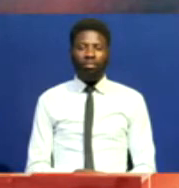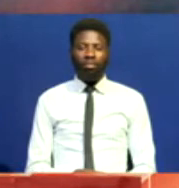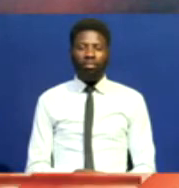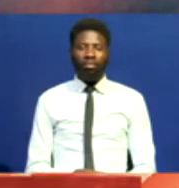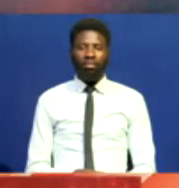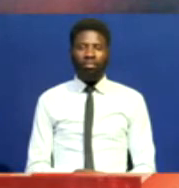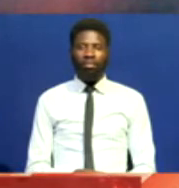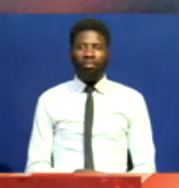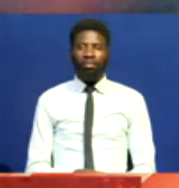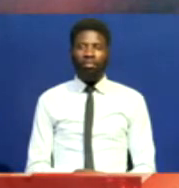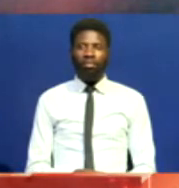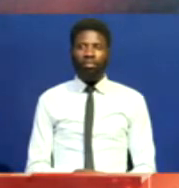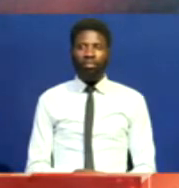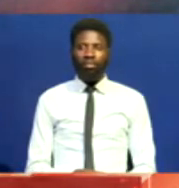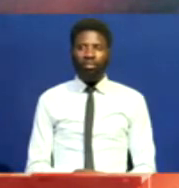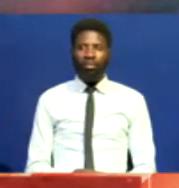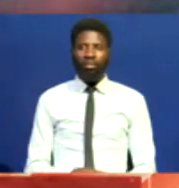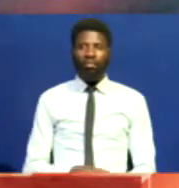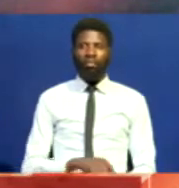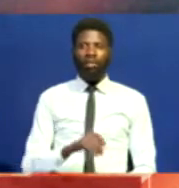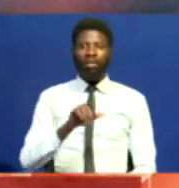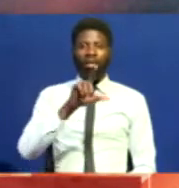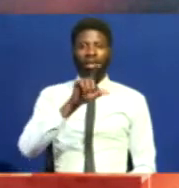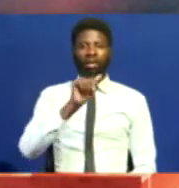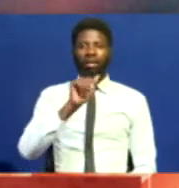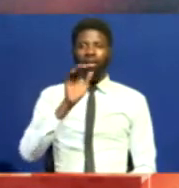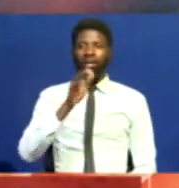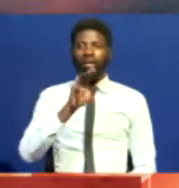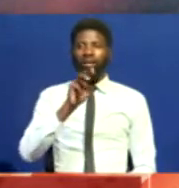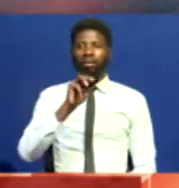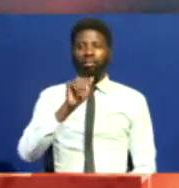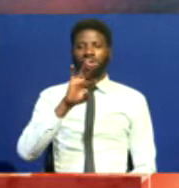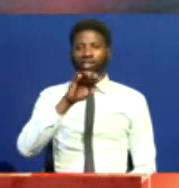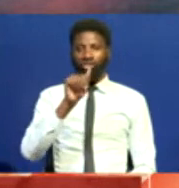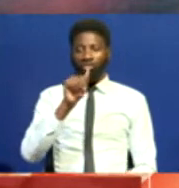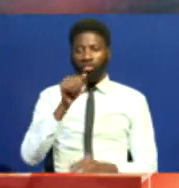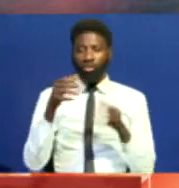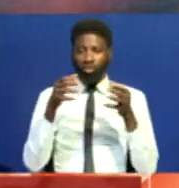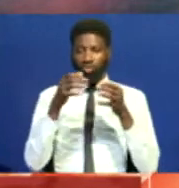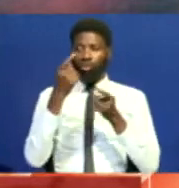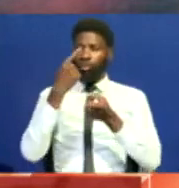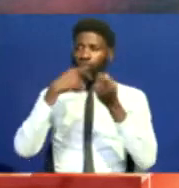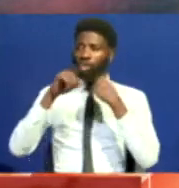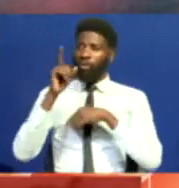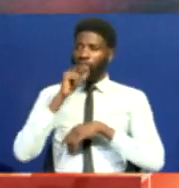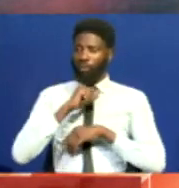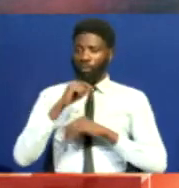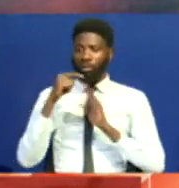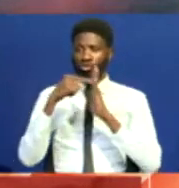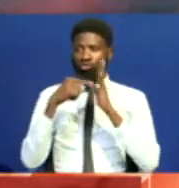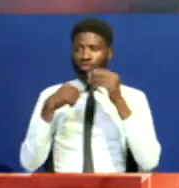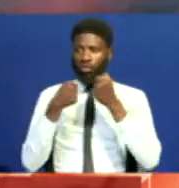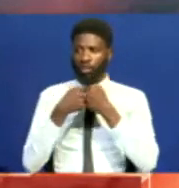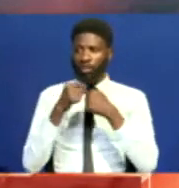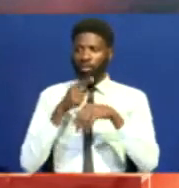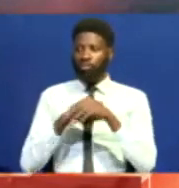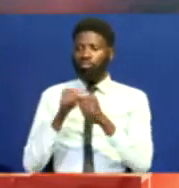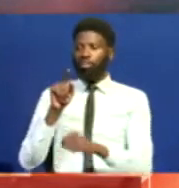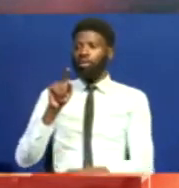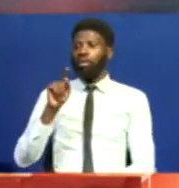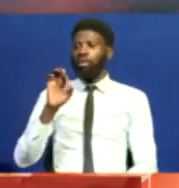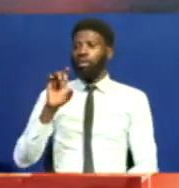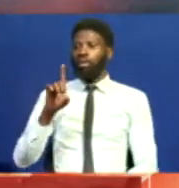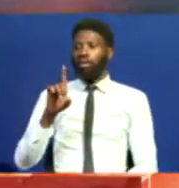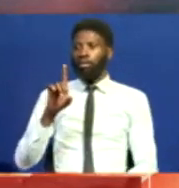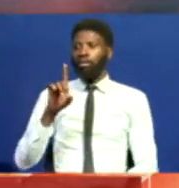And Marcia FC emerged winners of this year's Mng’aro Mtaani Sune Cup after beating Ted Sock FC 3-1 via penalty kicks in the final